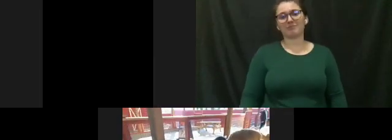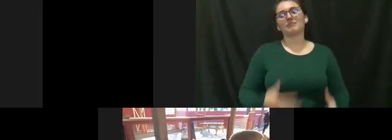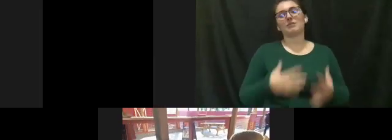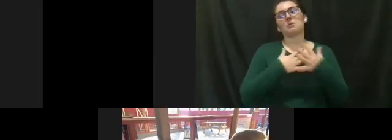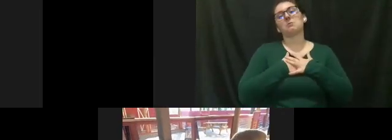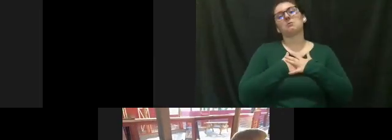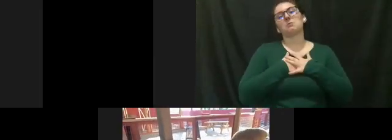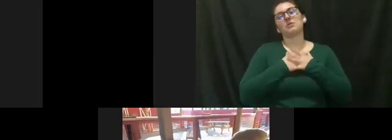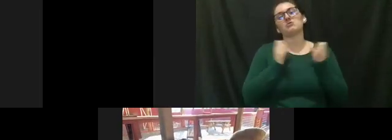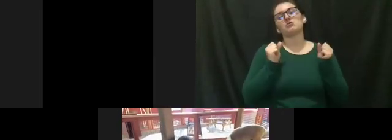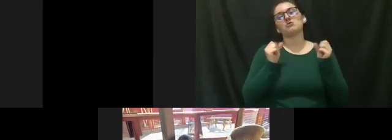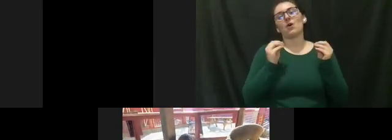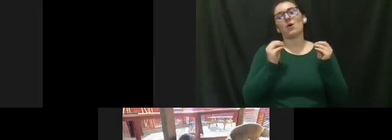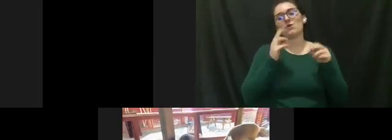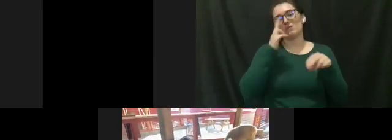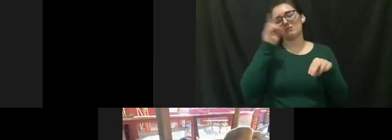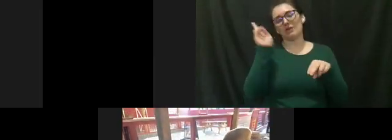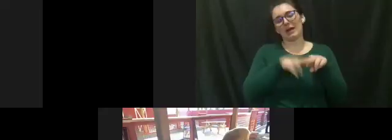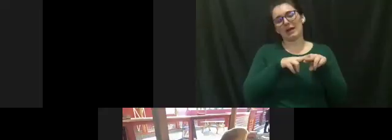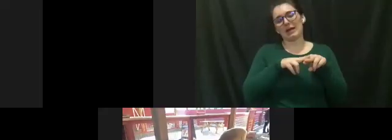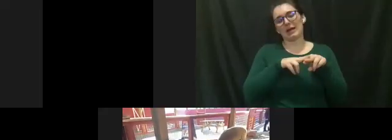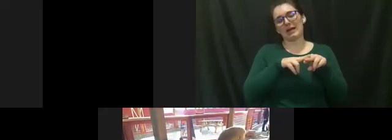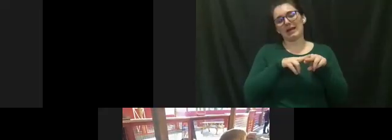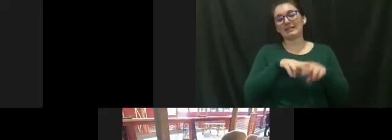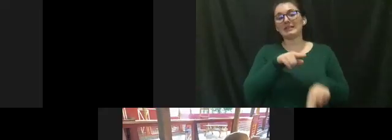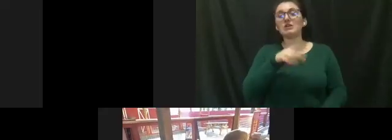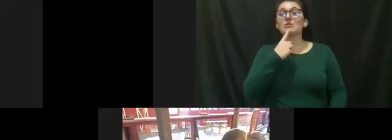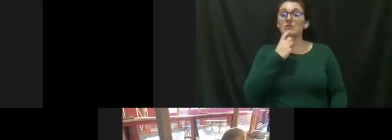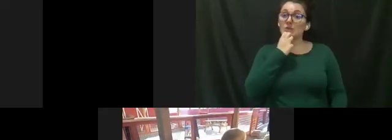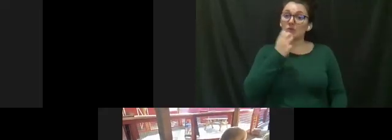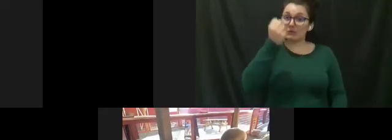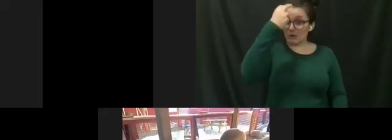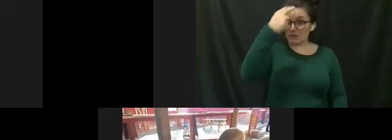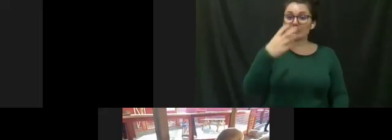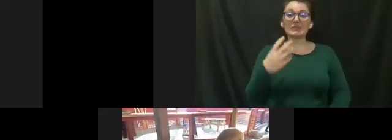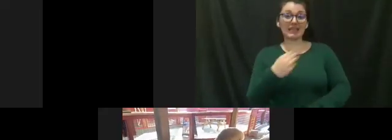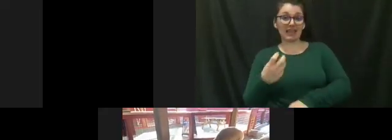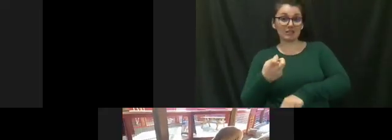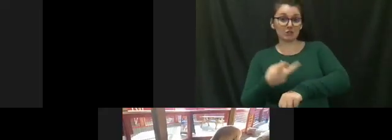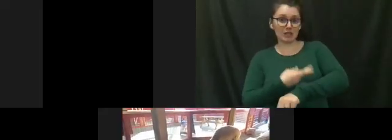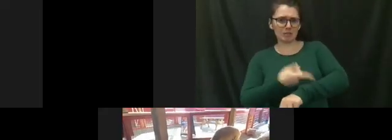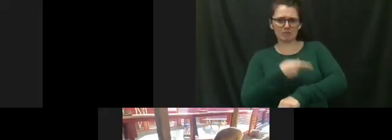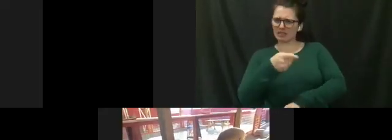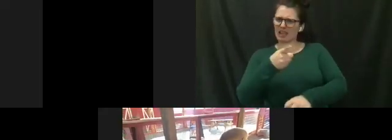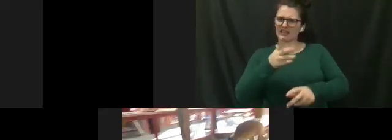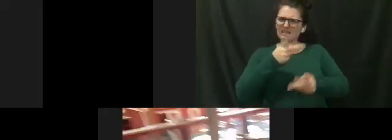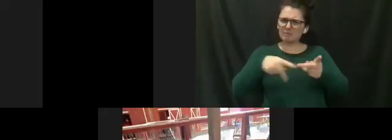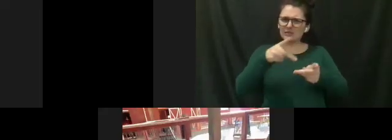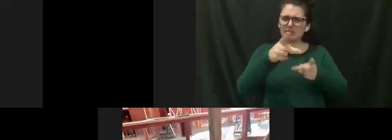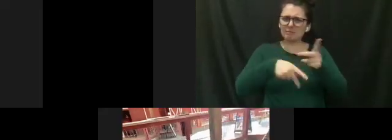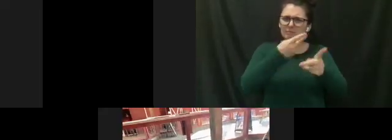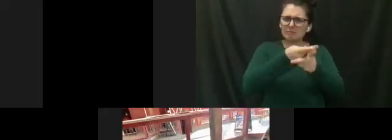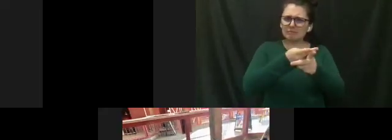Oh, so fun. Goats and sheep, are they a special type? We have African